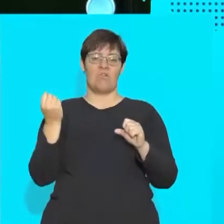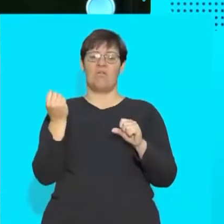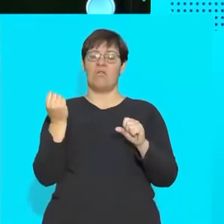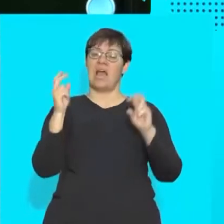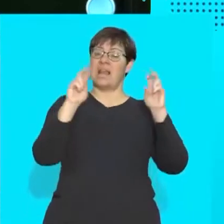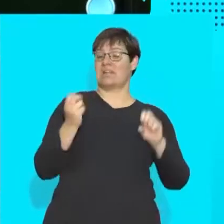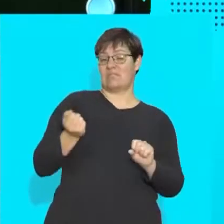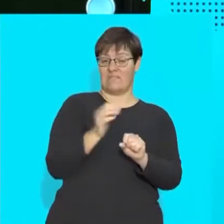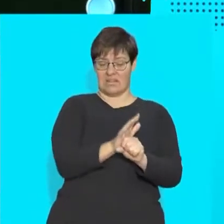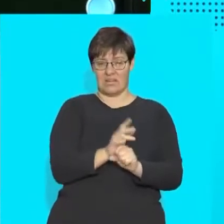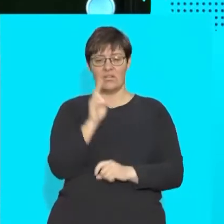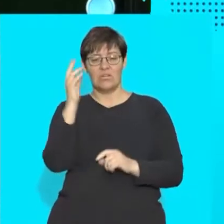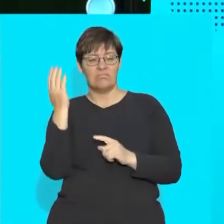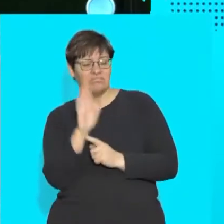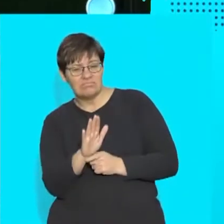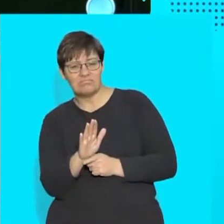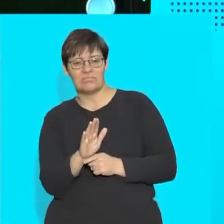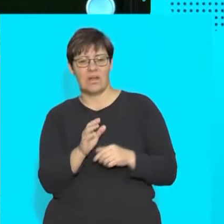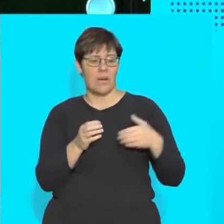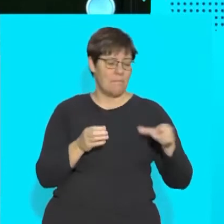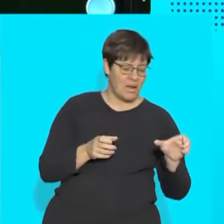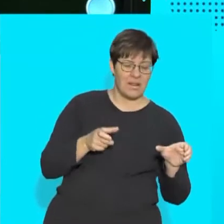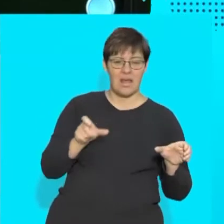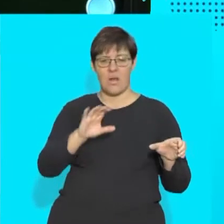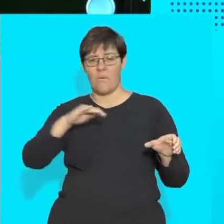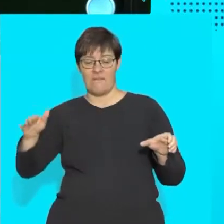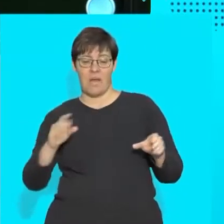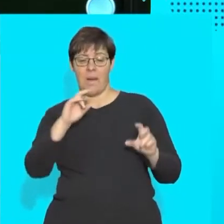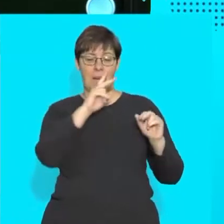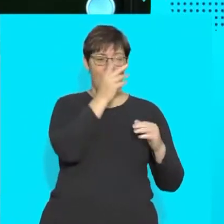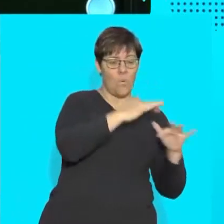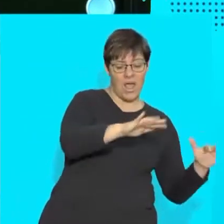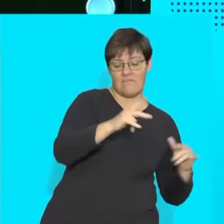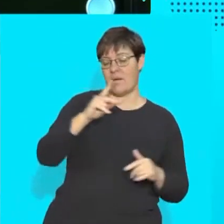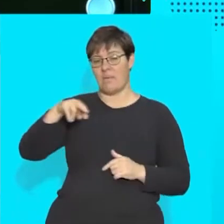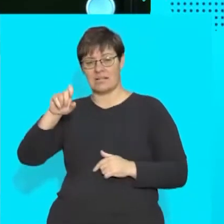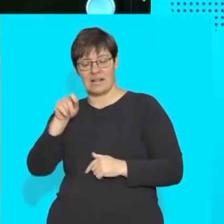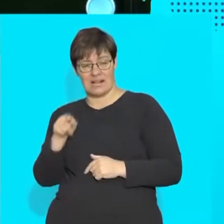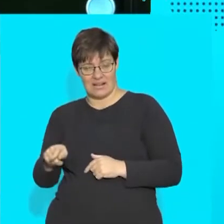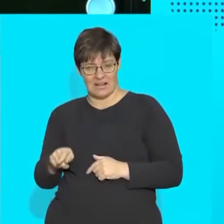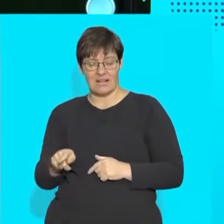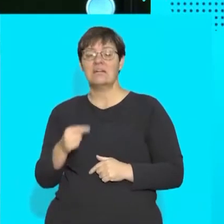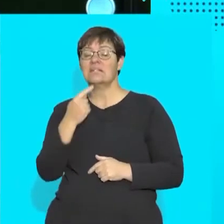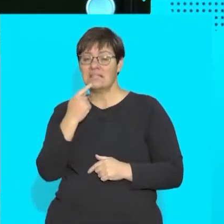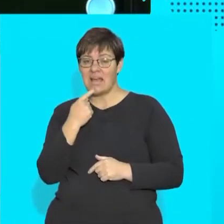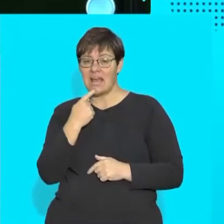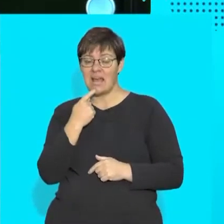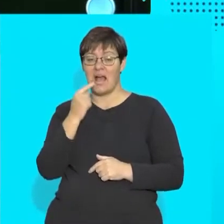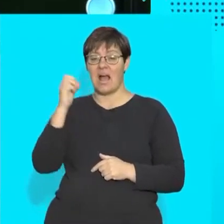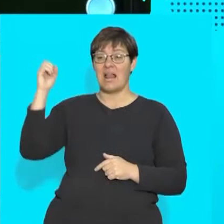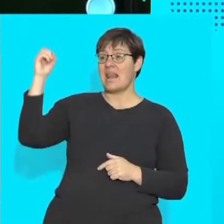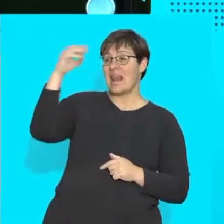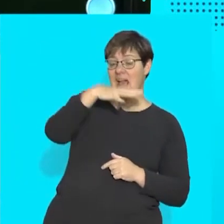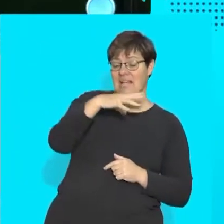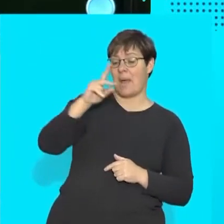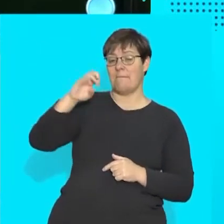that it shows us that light is both a particle and a wave. When we're talking about light as a particle